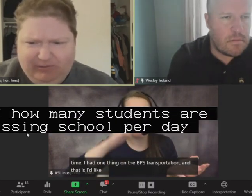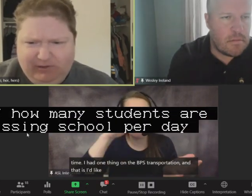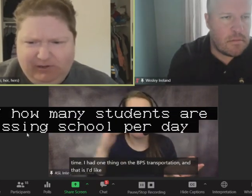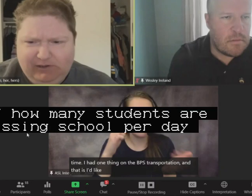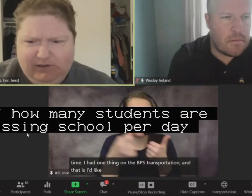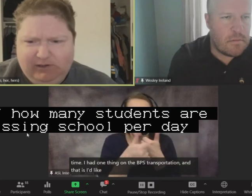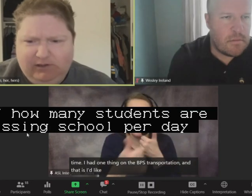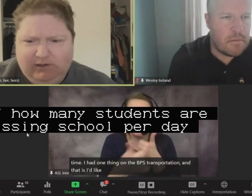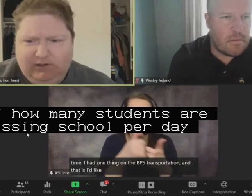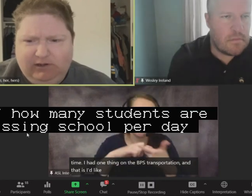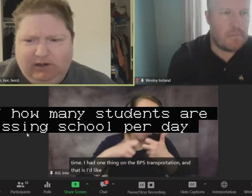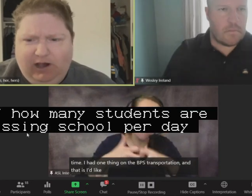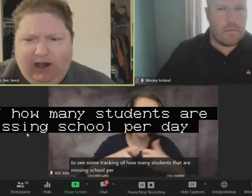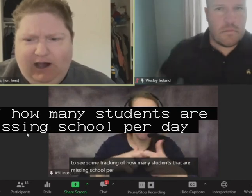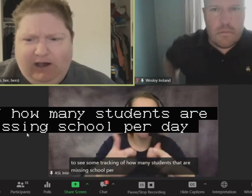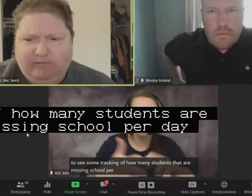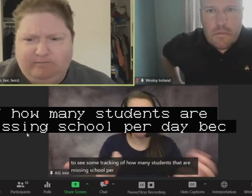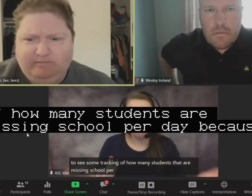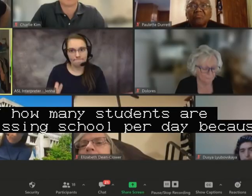issue.